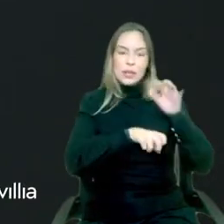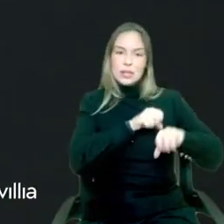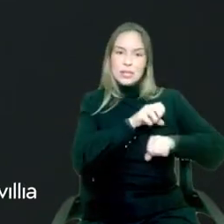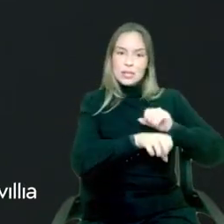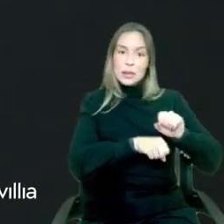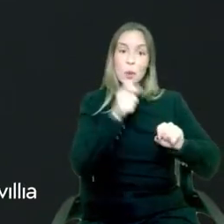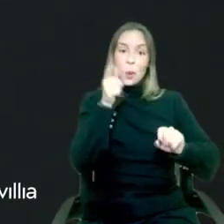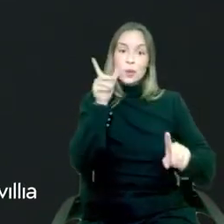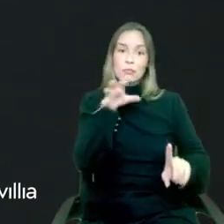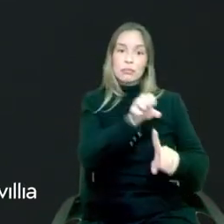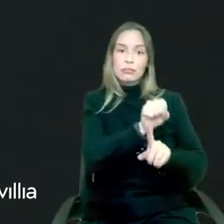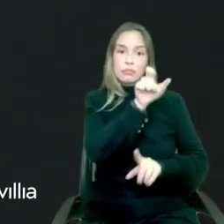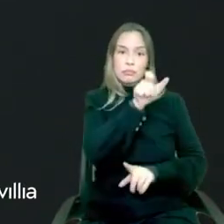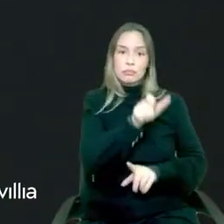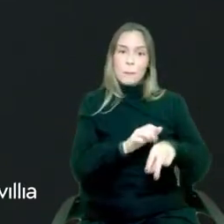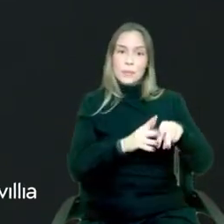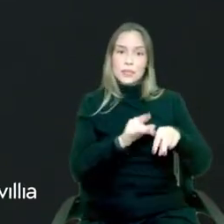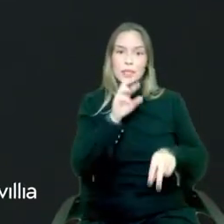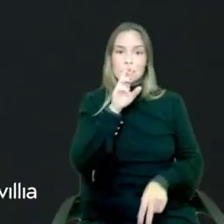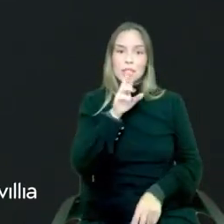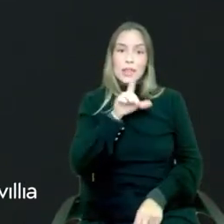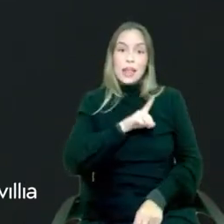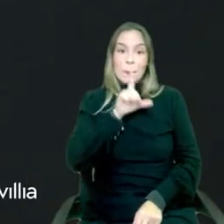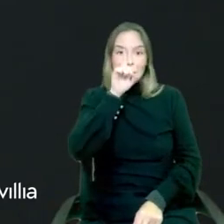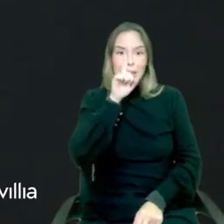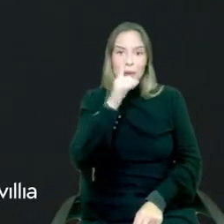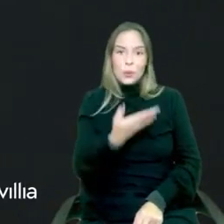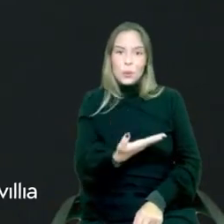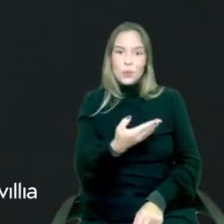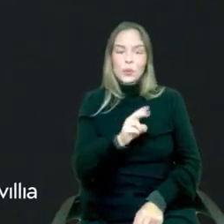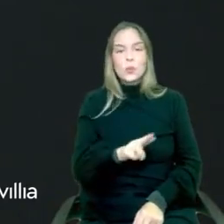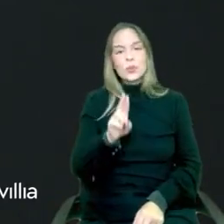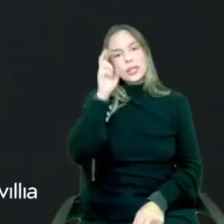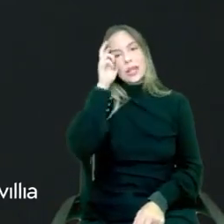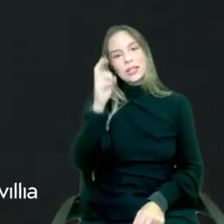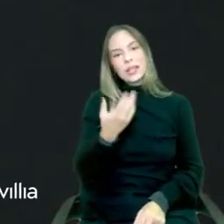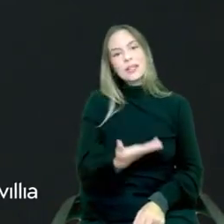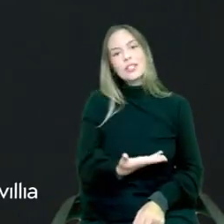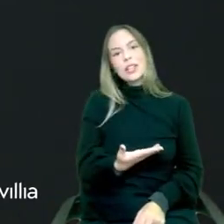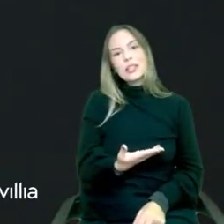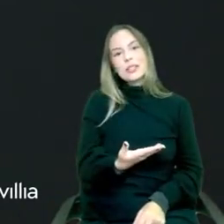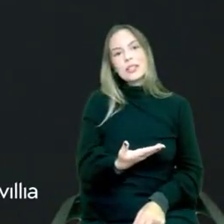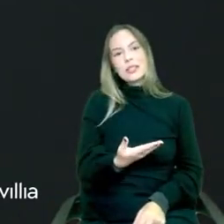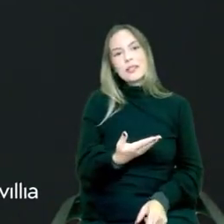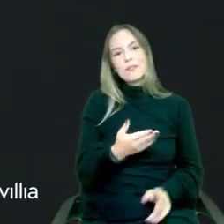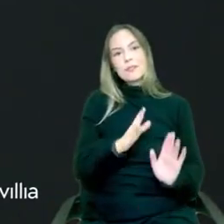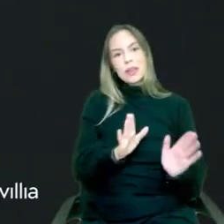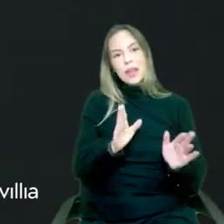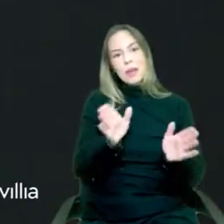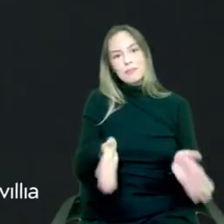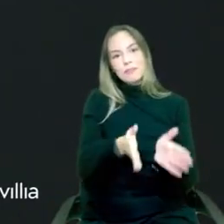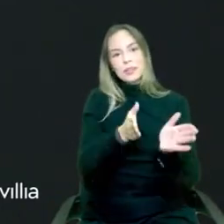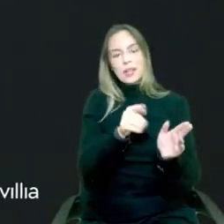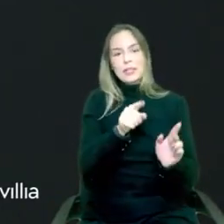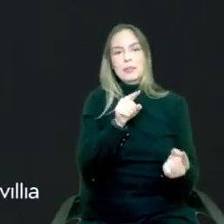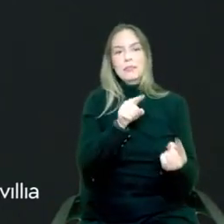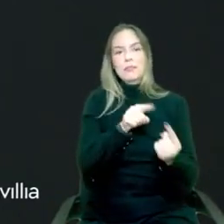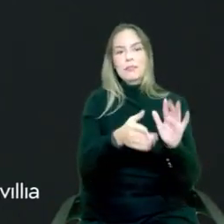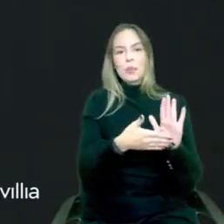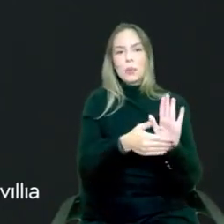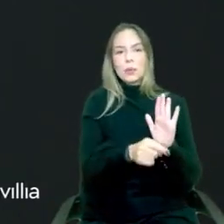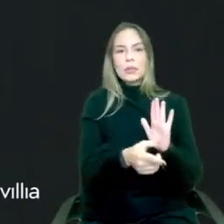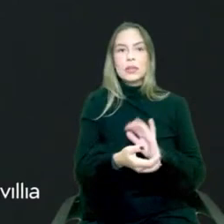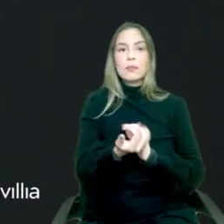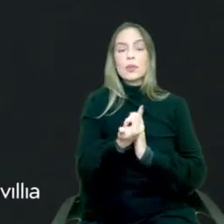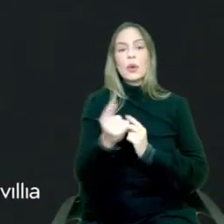industry with intelligent and unique value proposition. I think another one that I was remember here,